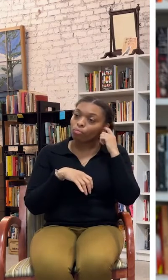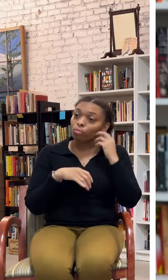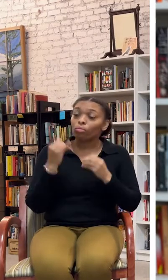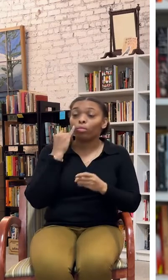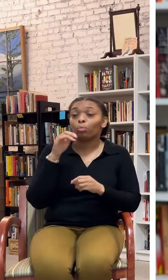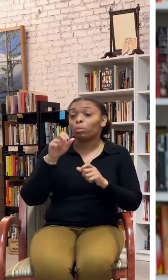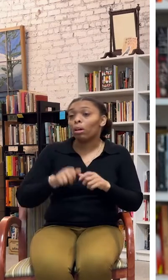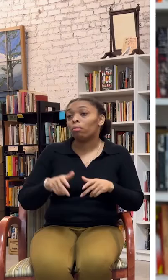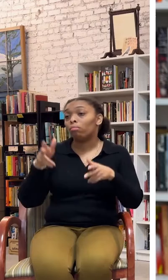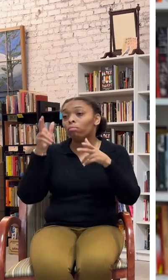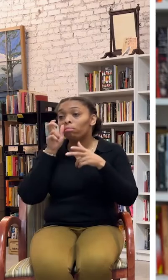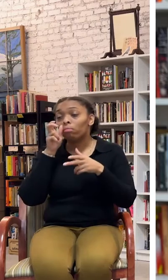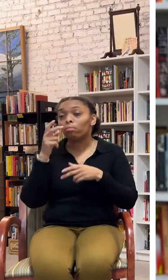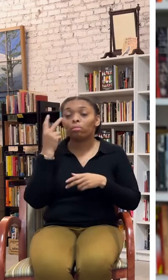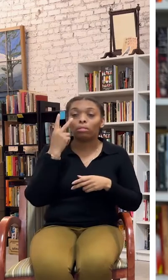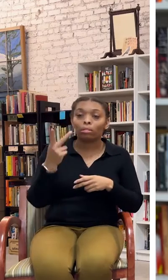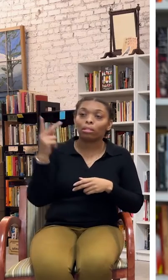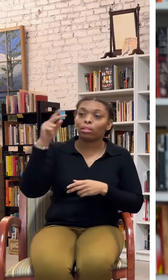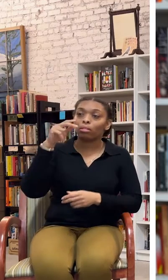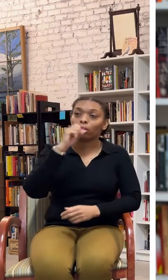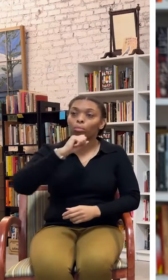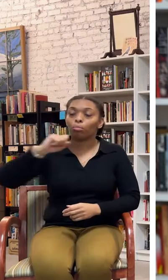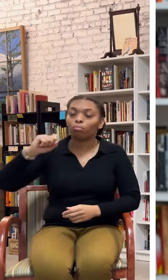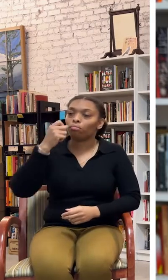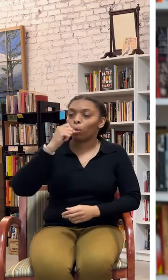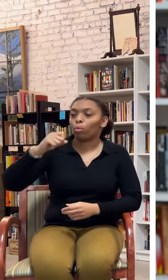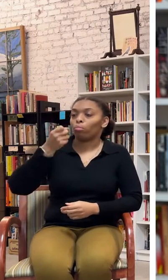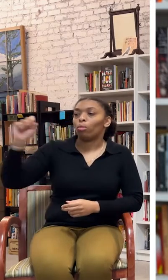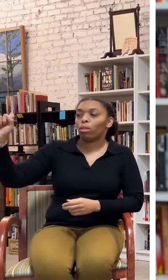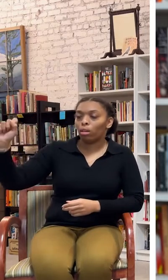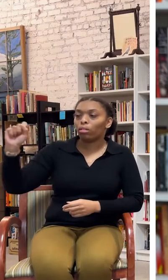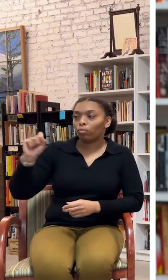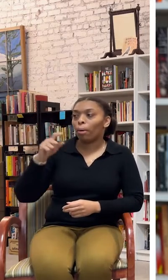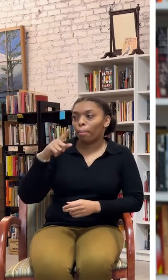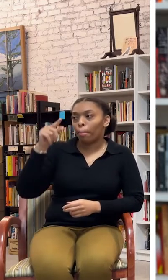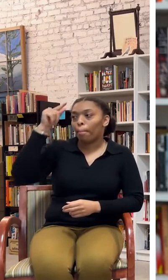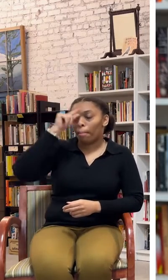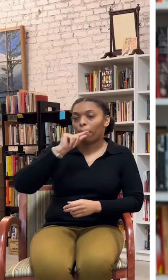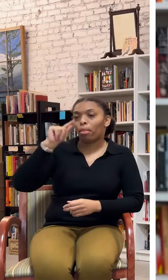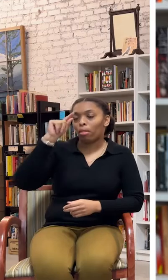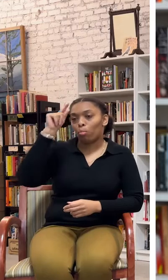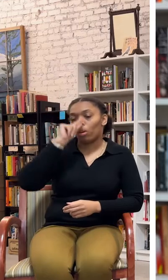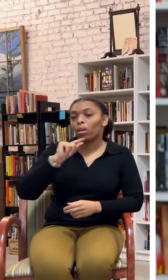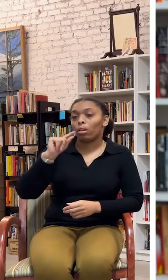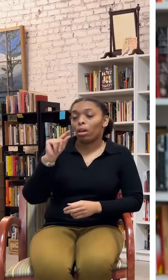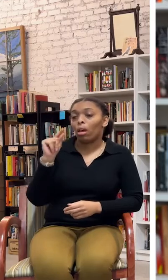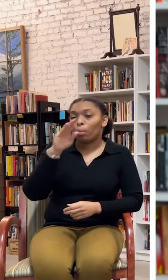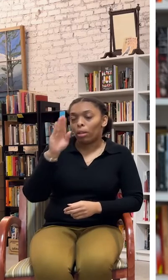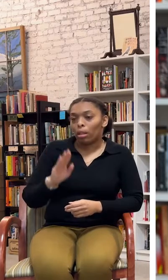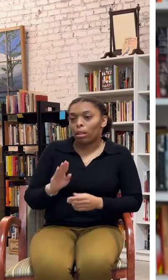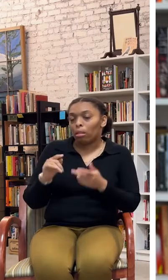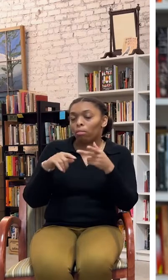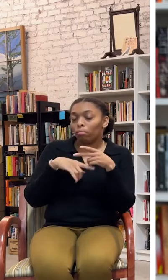listen to a protest song in Portuguese from Brazil, if you don't speak Portuguese, it looks like fun. And then when you listen to what they're